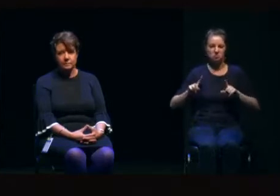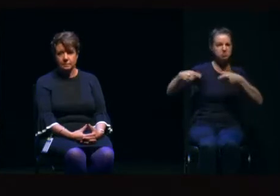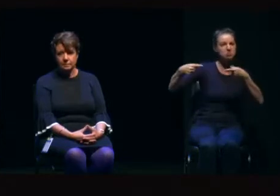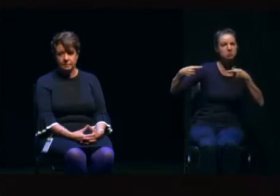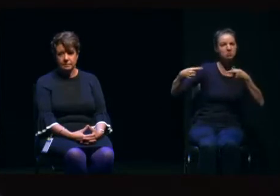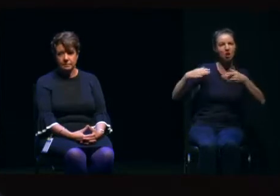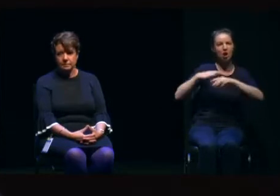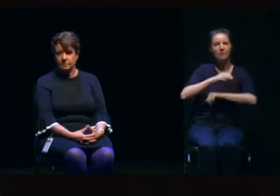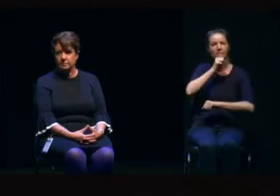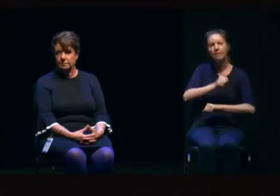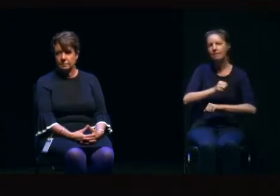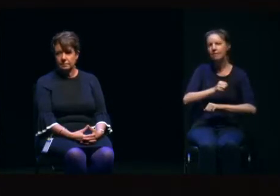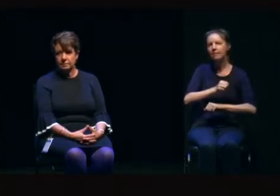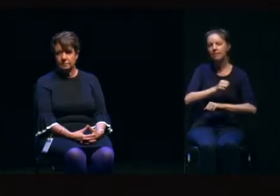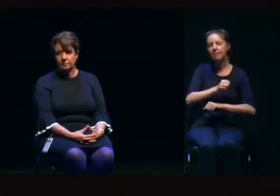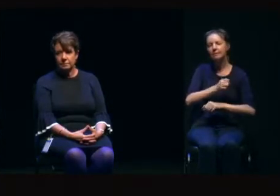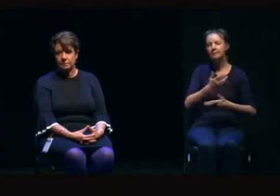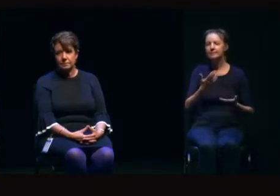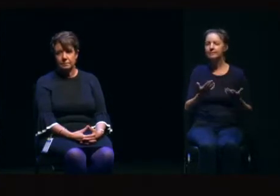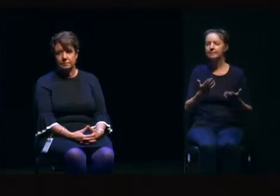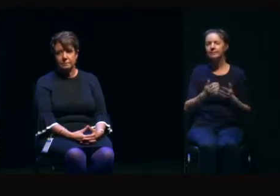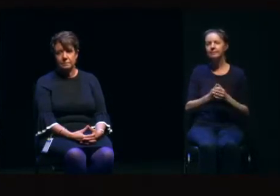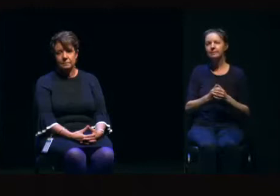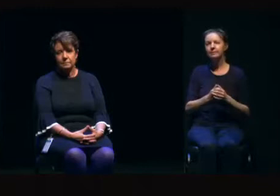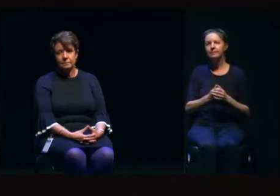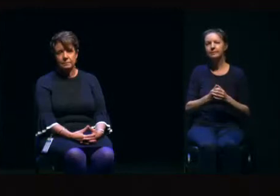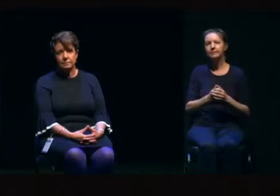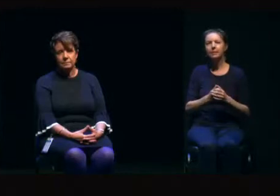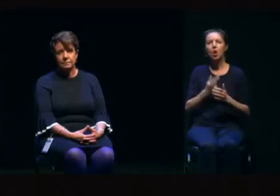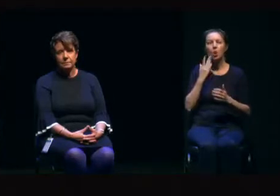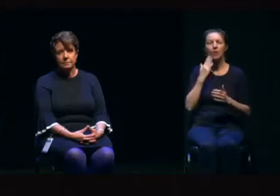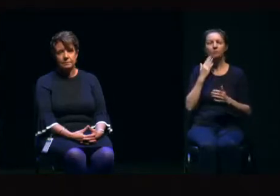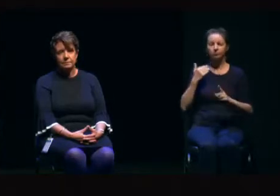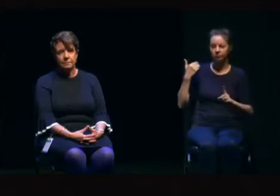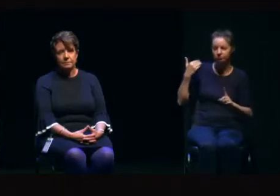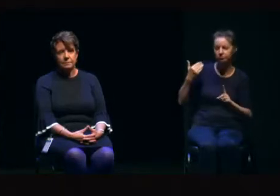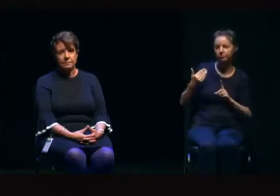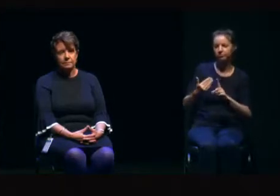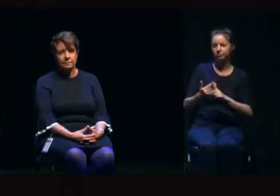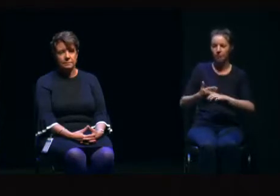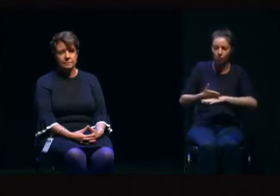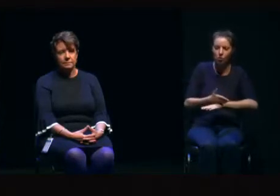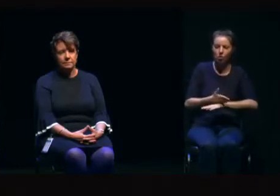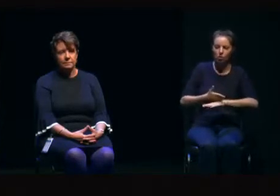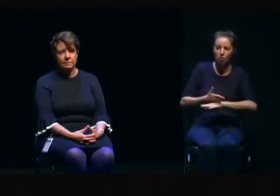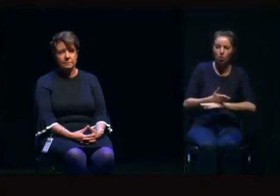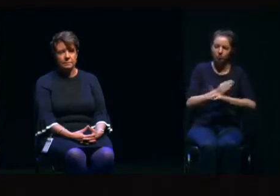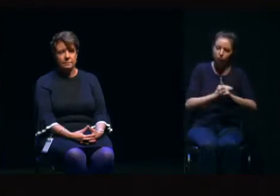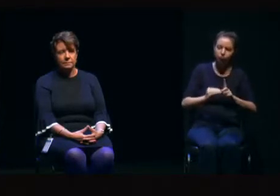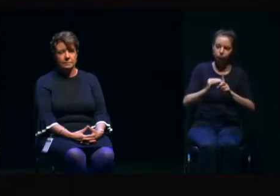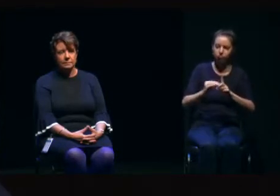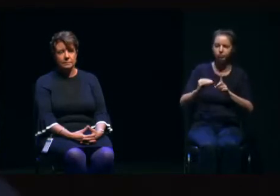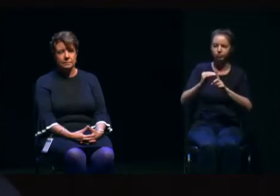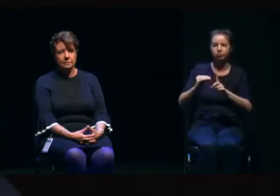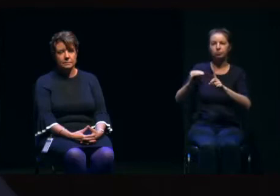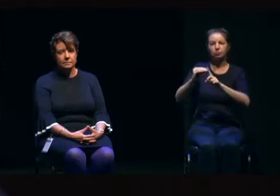to feel that one should actually, having worked one's way into a position of some authority, some independence as a feminist,